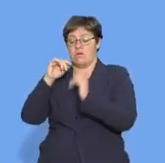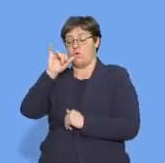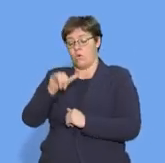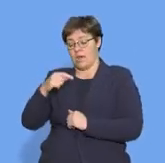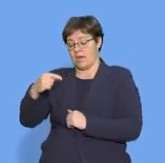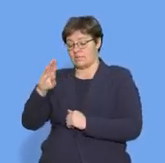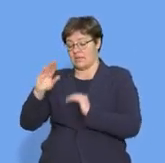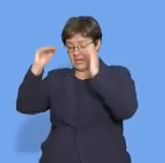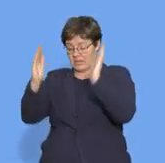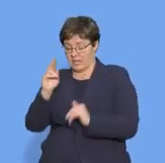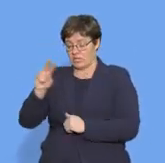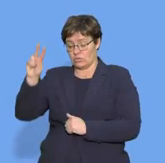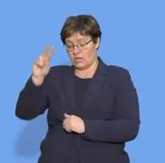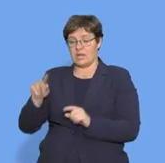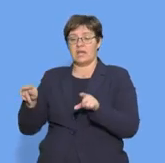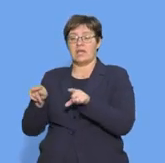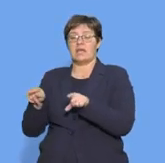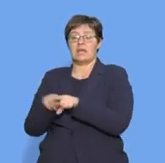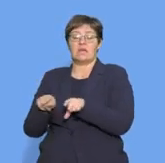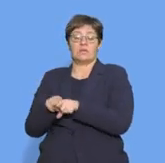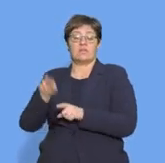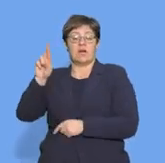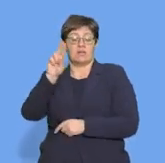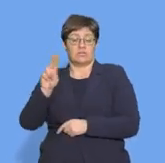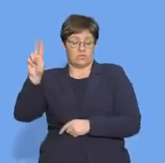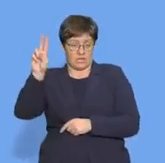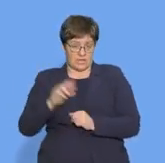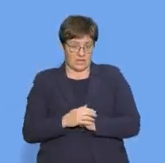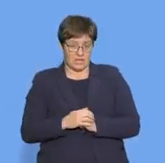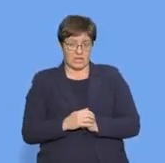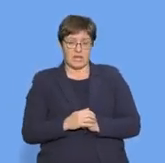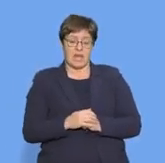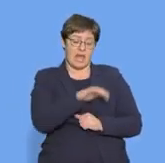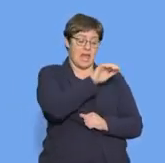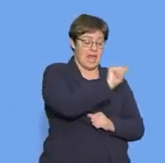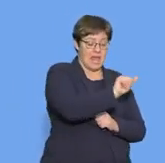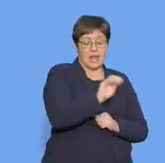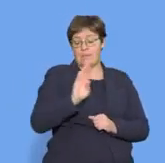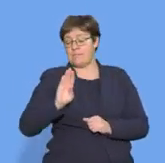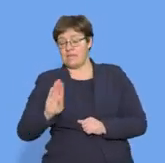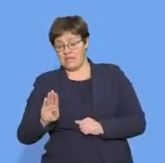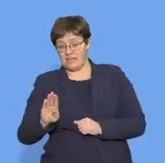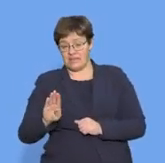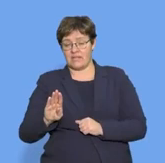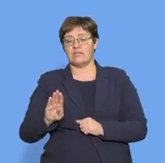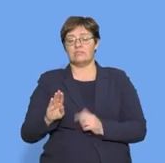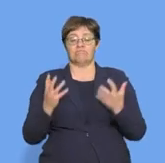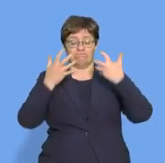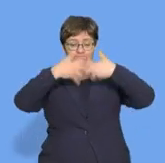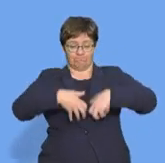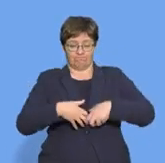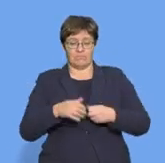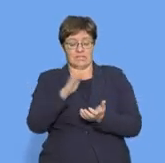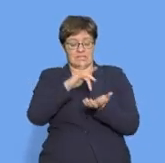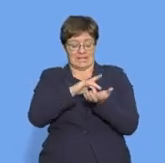b all squared equal to r squared. Remember that I said the a and the b, right, are the